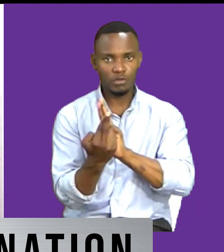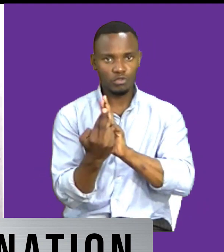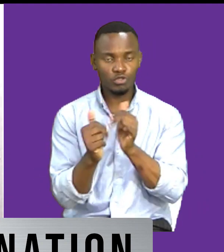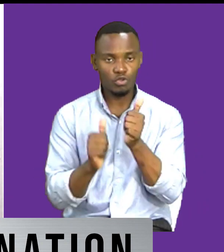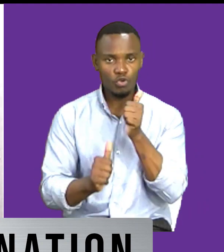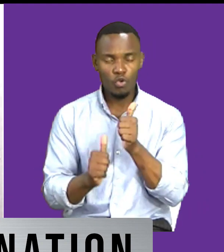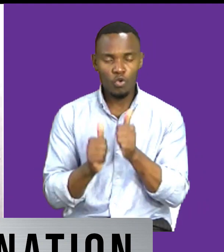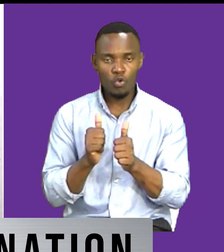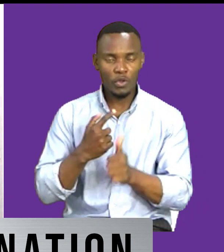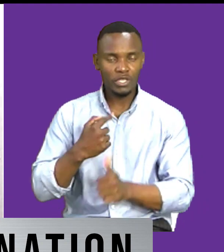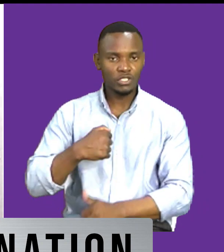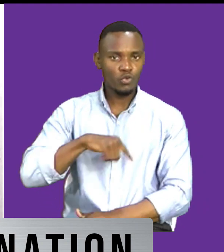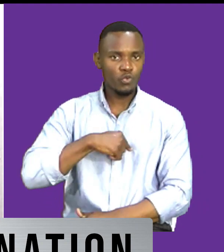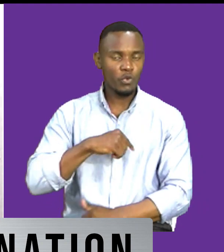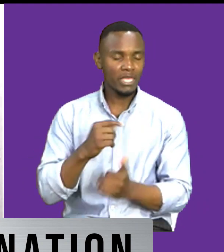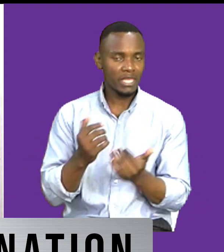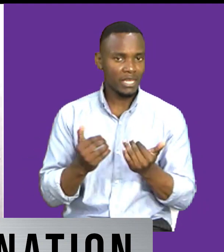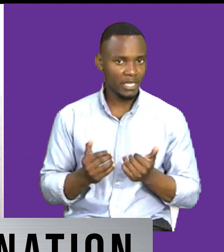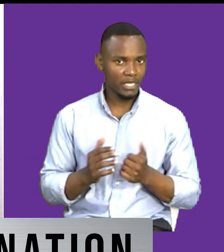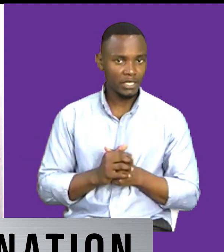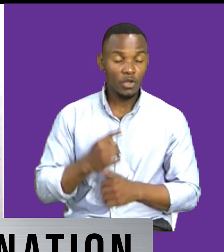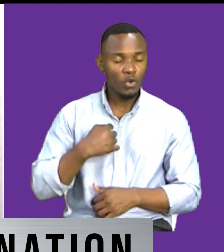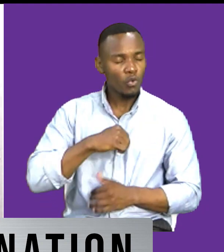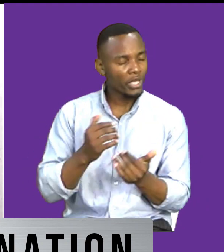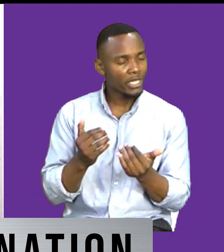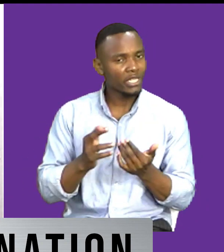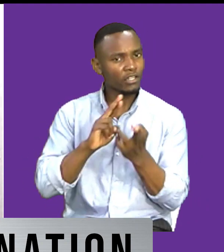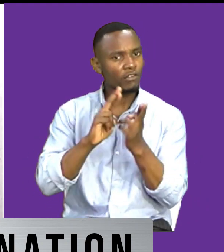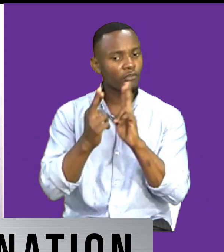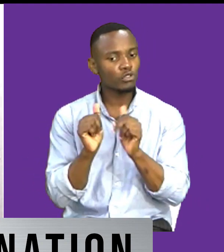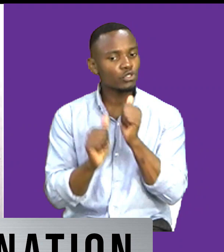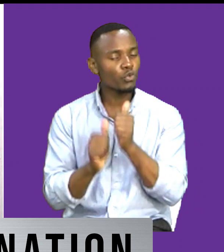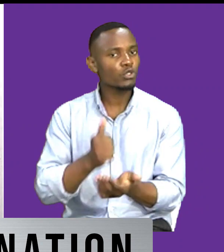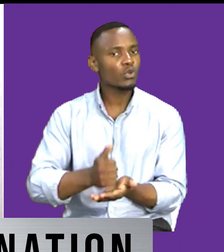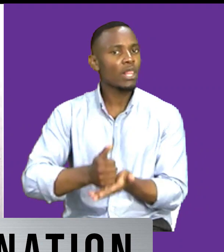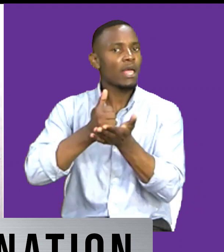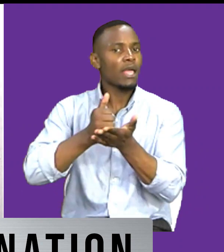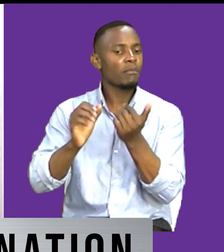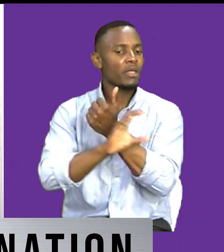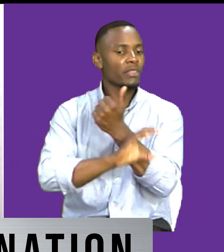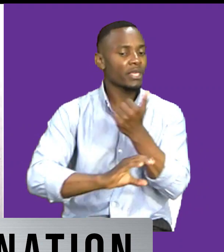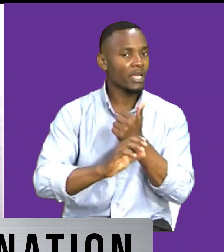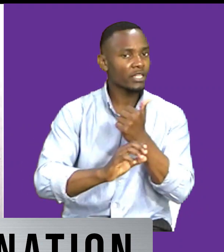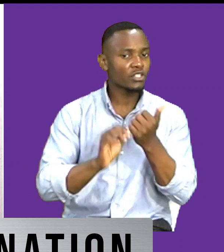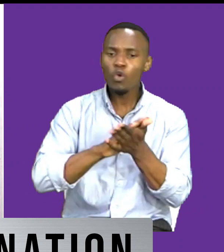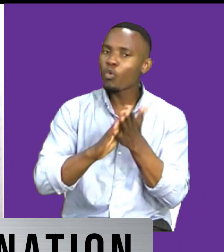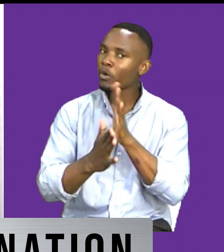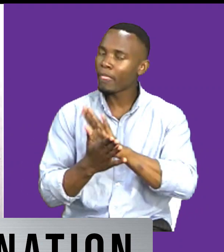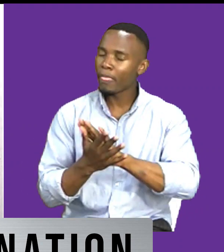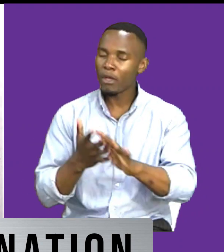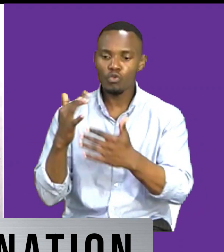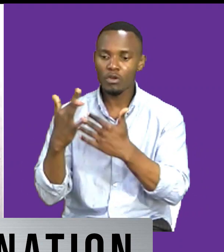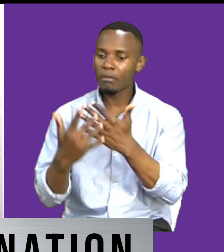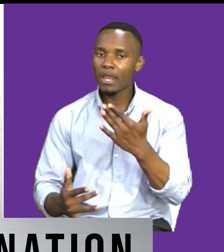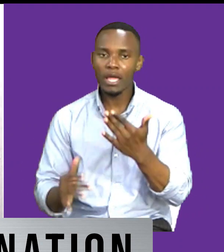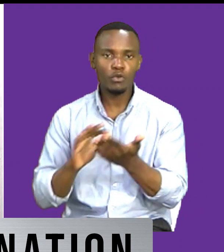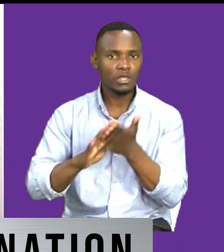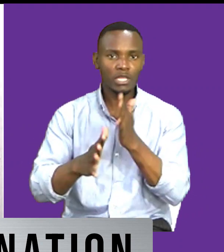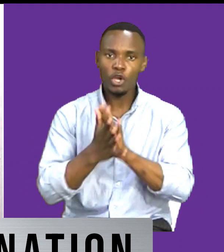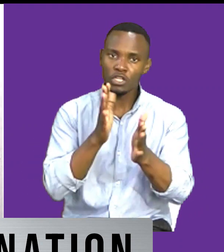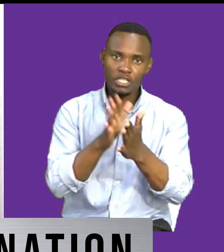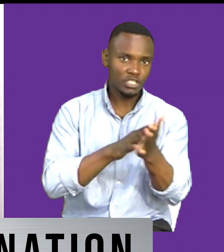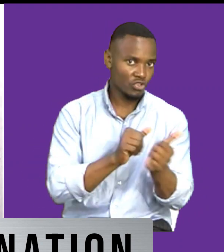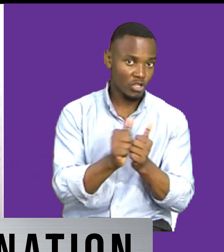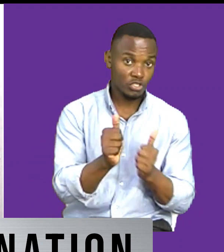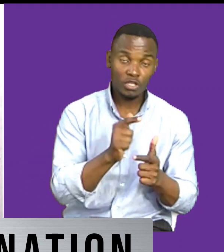Do we need a revolution that is bloodless, that is going to take us to the next level, that is not going to be a destroyer of properties? It is the